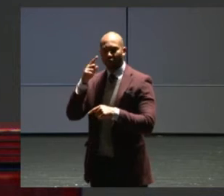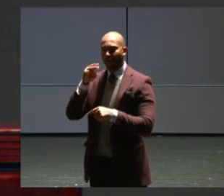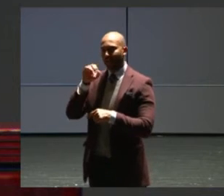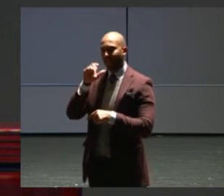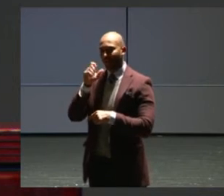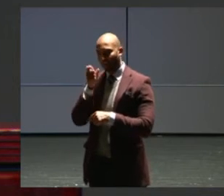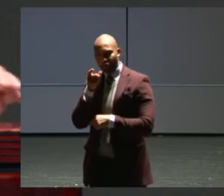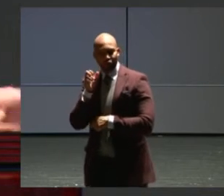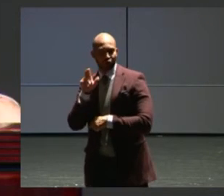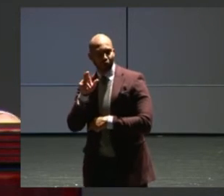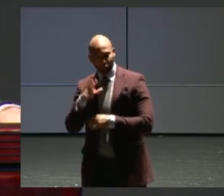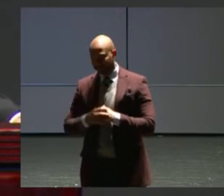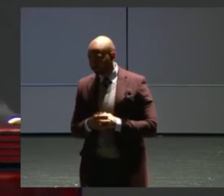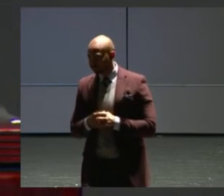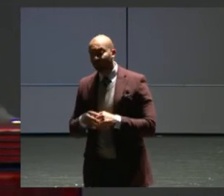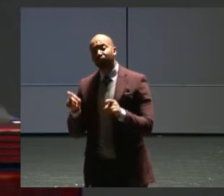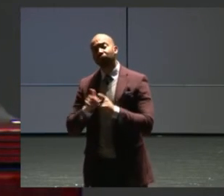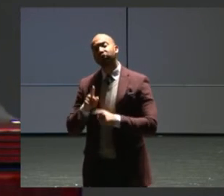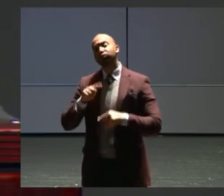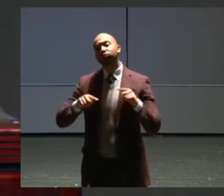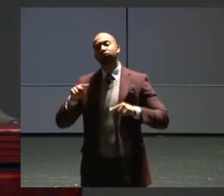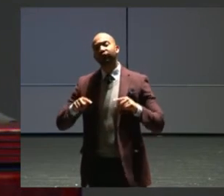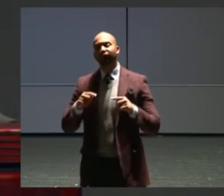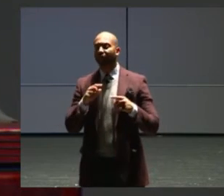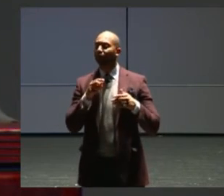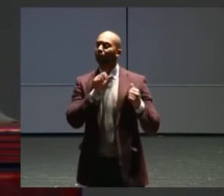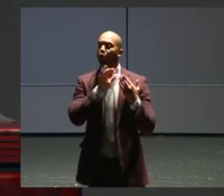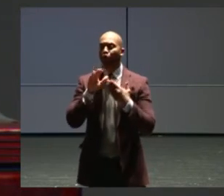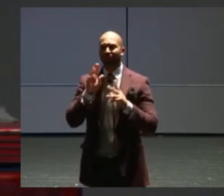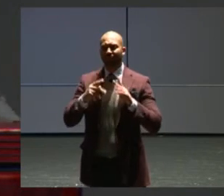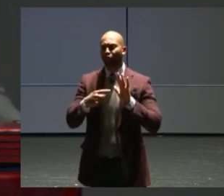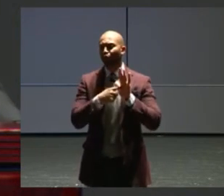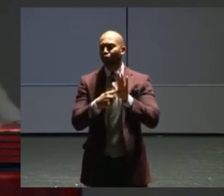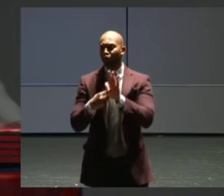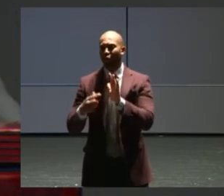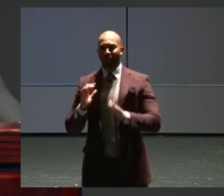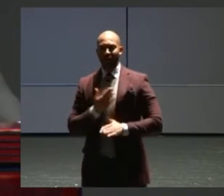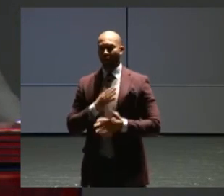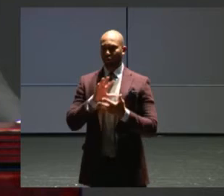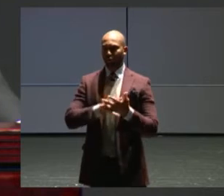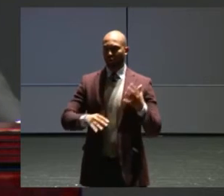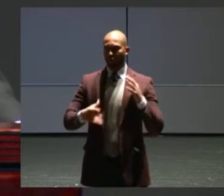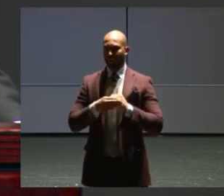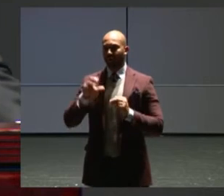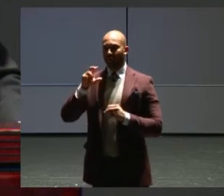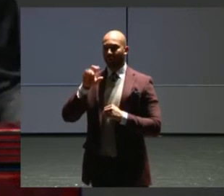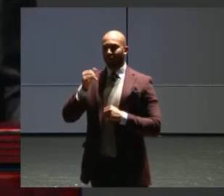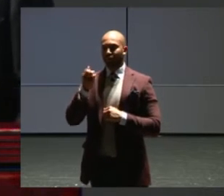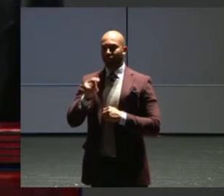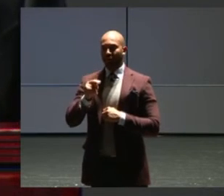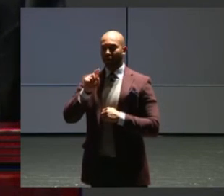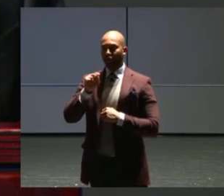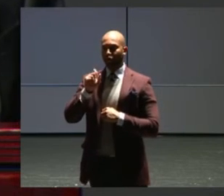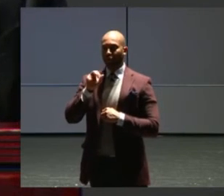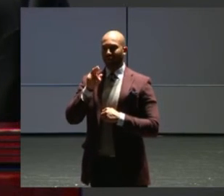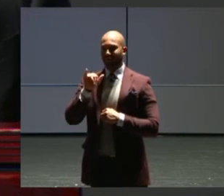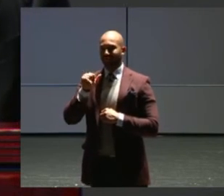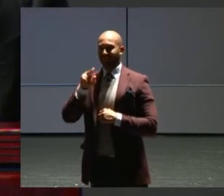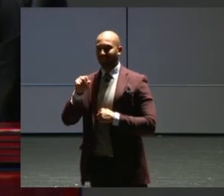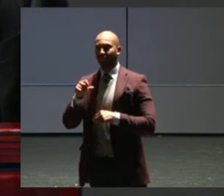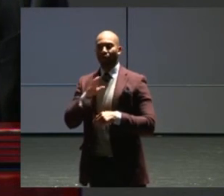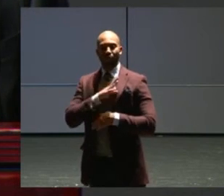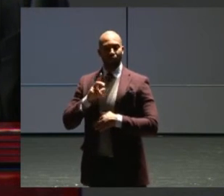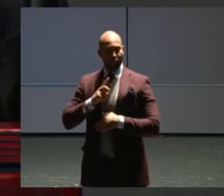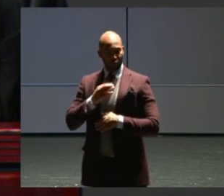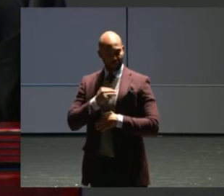There's a number of different ways in which our story is being told. John Torinas is one of our foundation board members and a